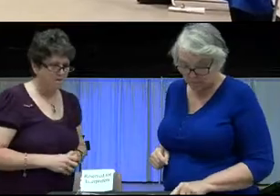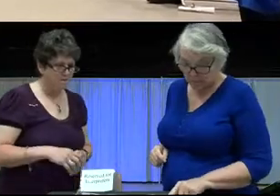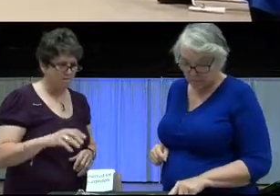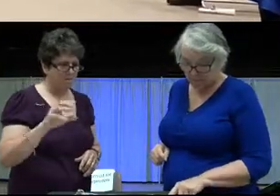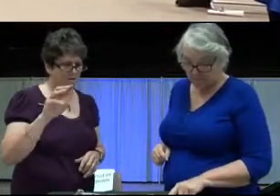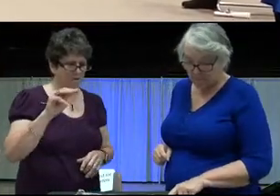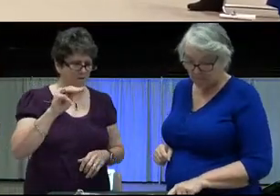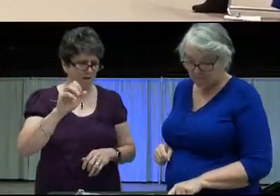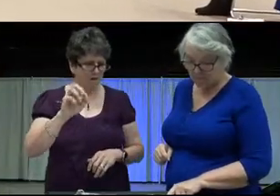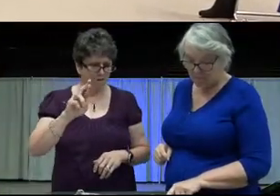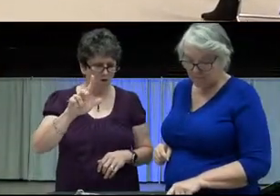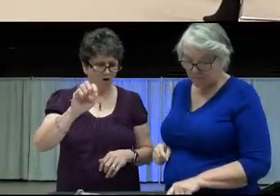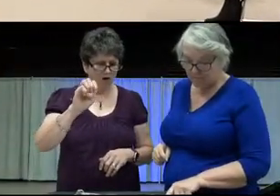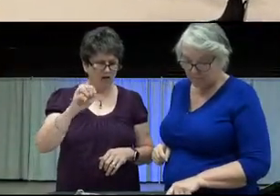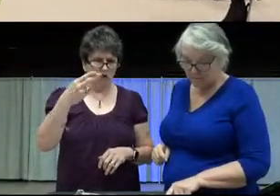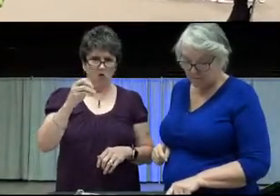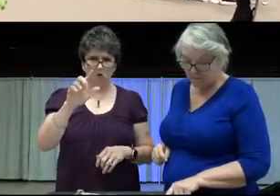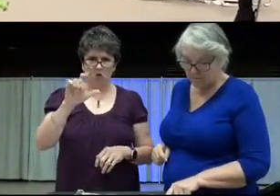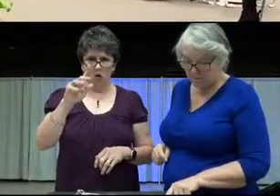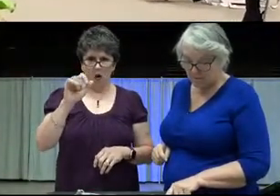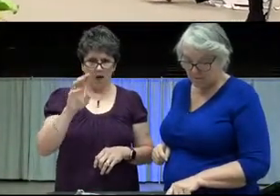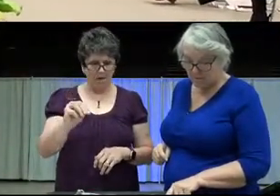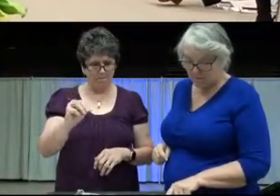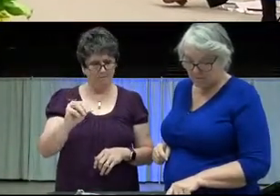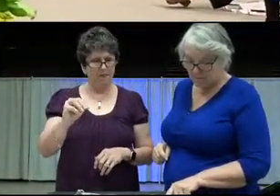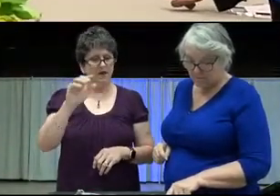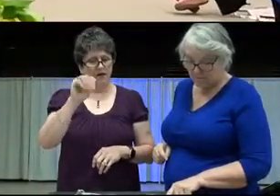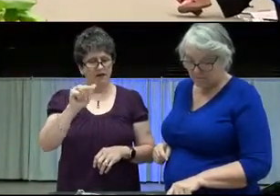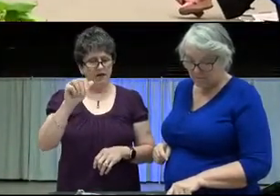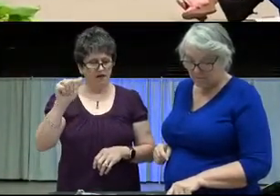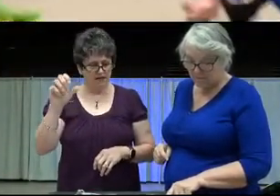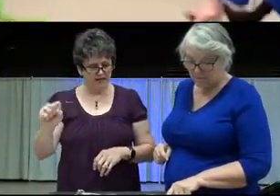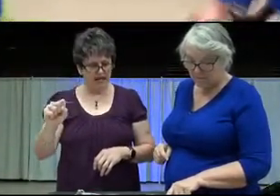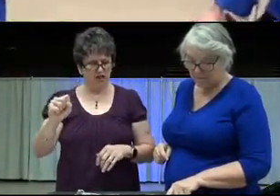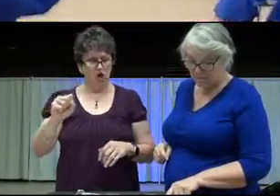Marley Holcomb, Associate of Applied Science, Respiratory Care.